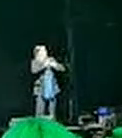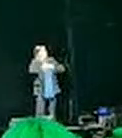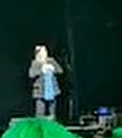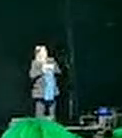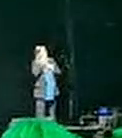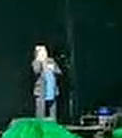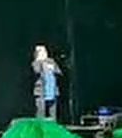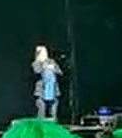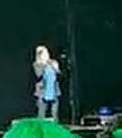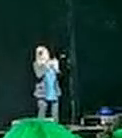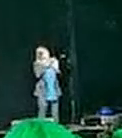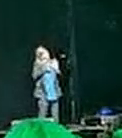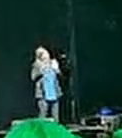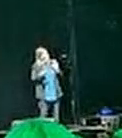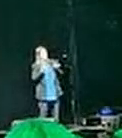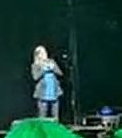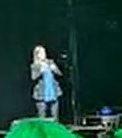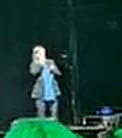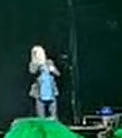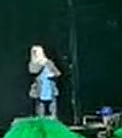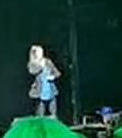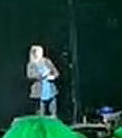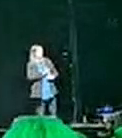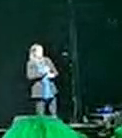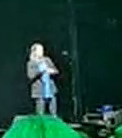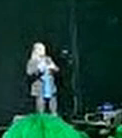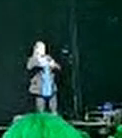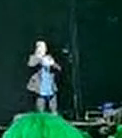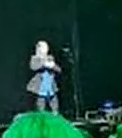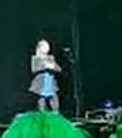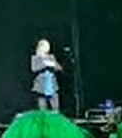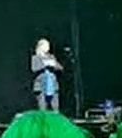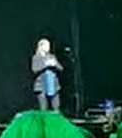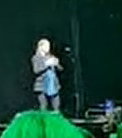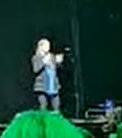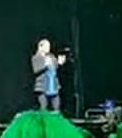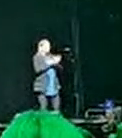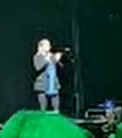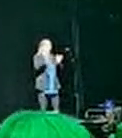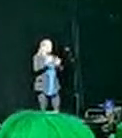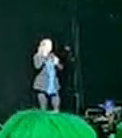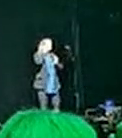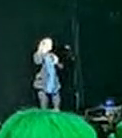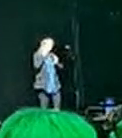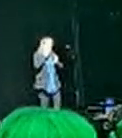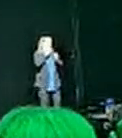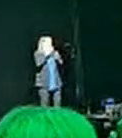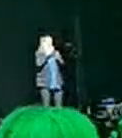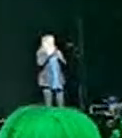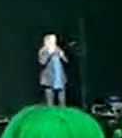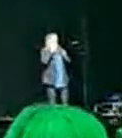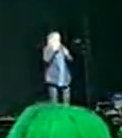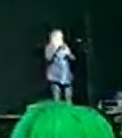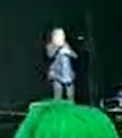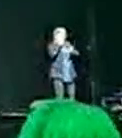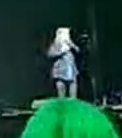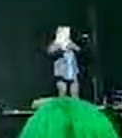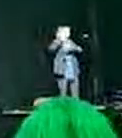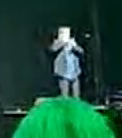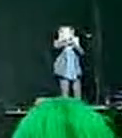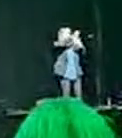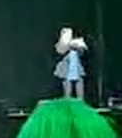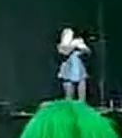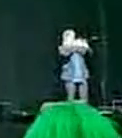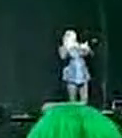In that role, she also drove the Greater Manchester Black History Month calendar, not only bringing together a powerful